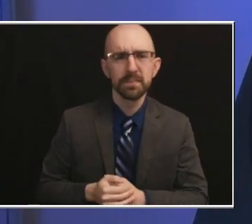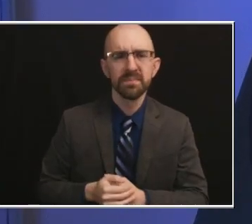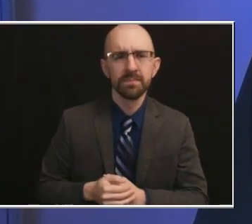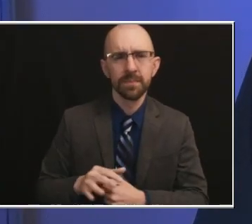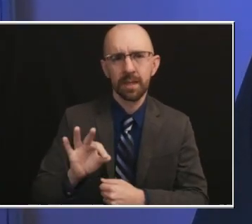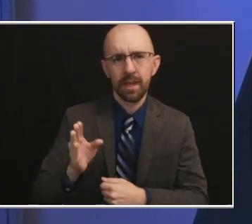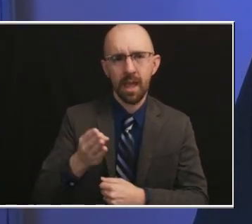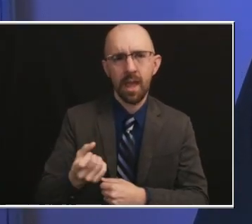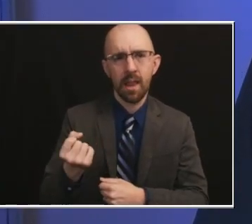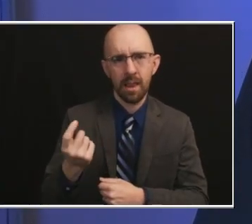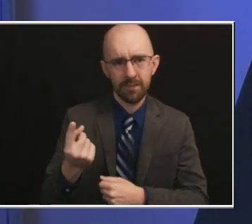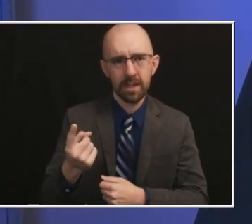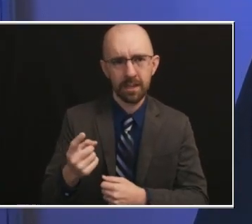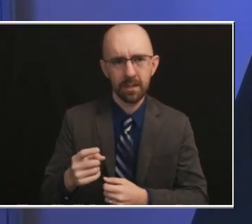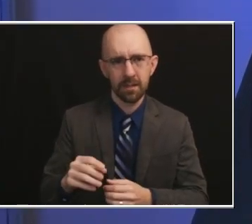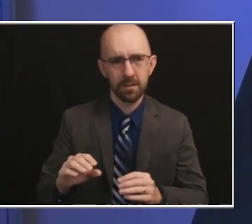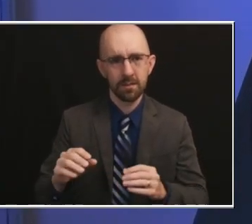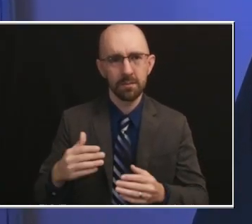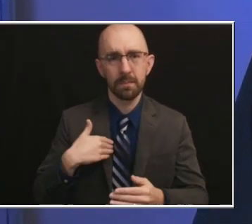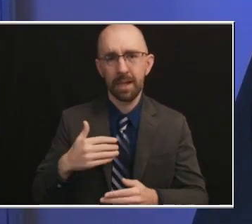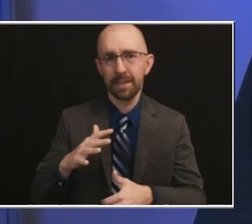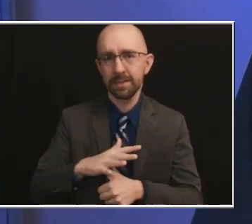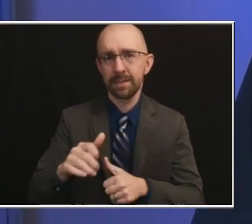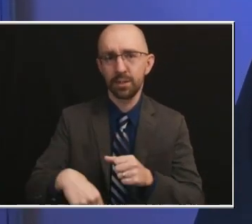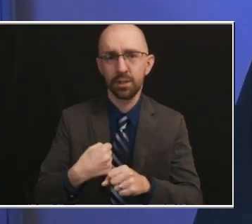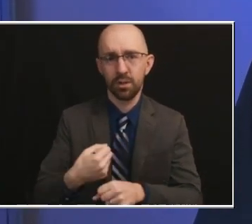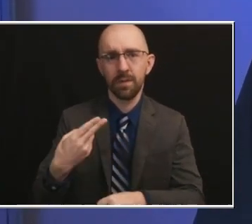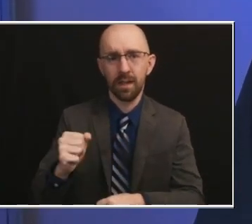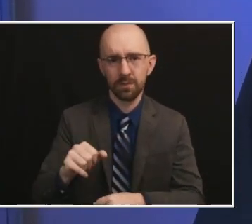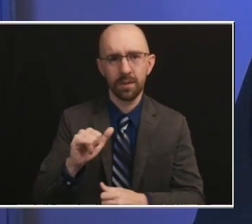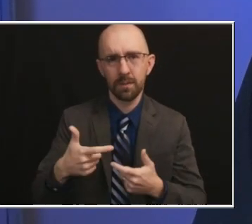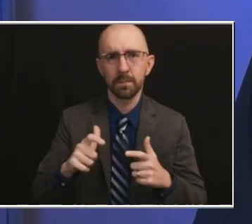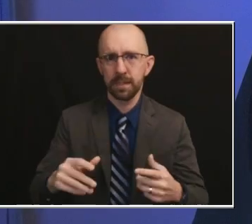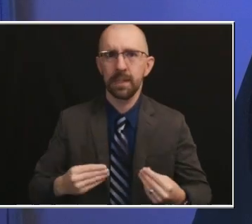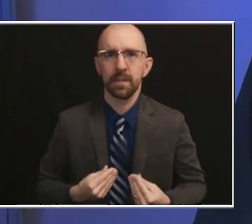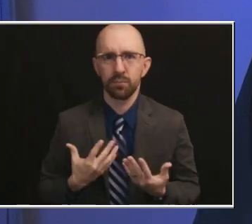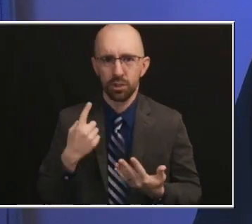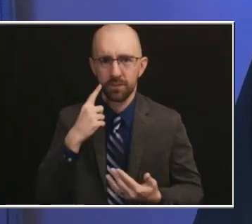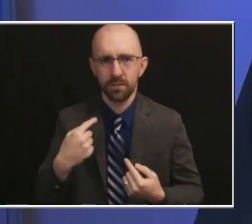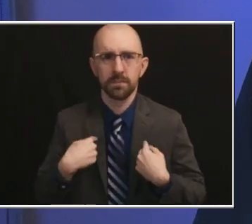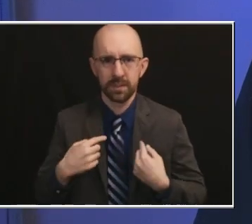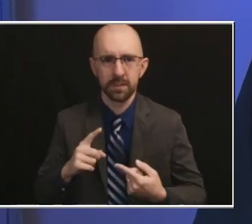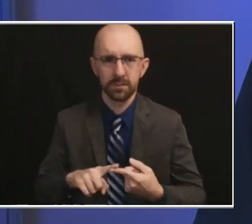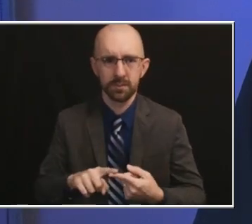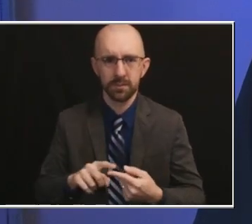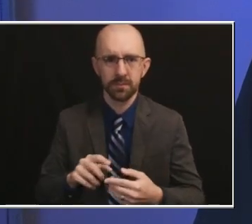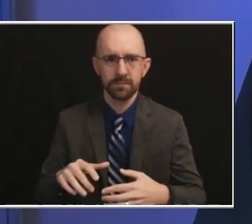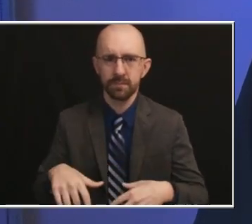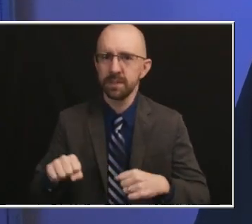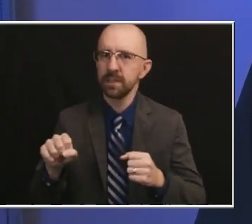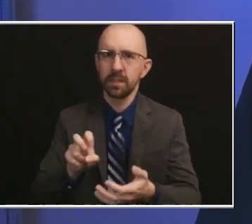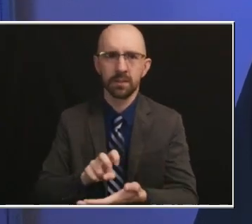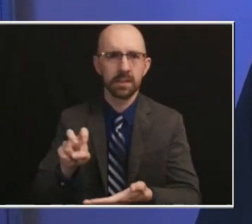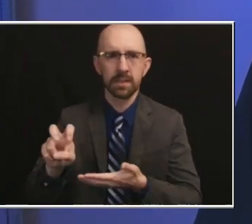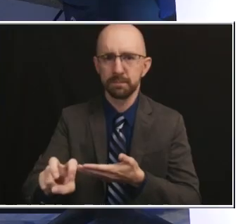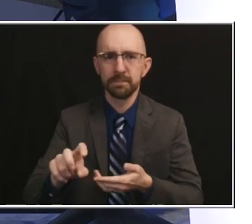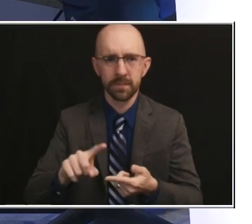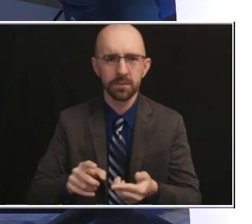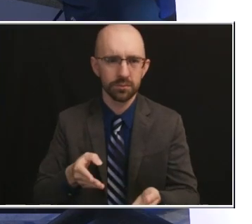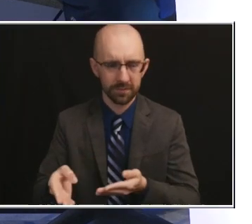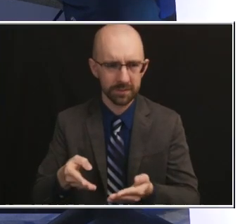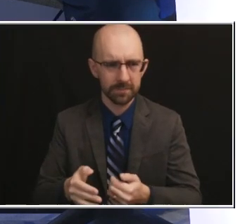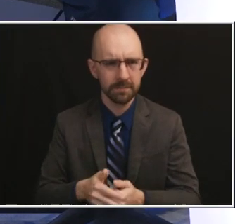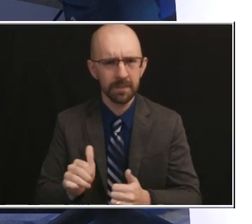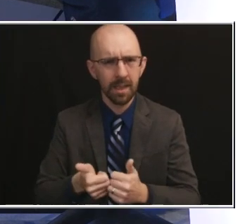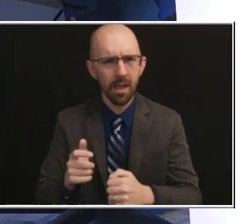9/11/01 was in my senior year of high school, so that was a big inspiration for me to take the leap into service. And how long did you